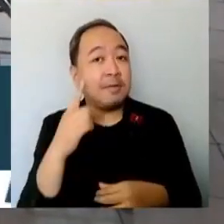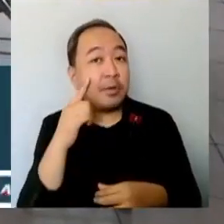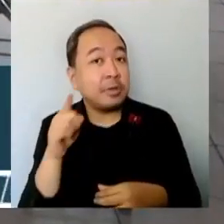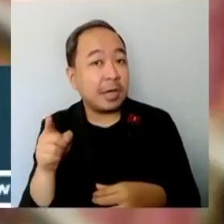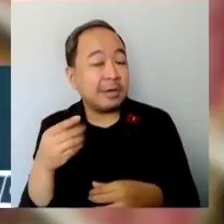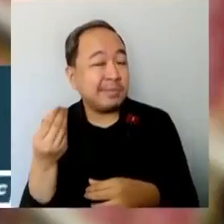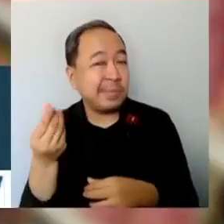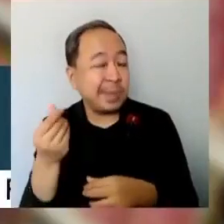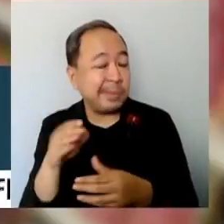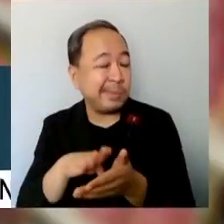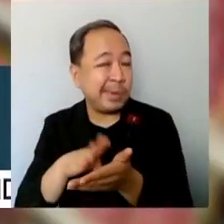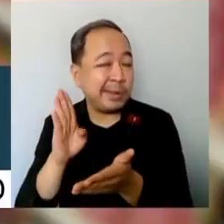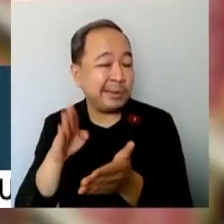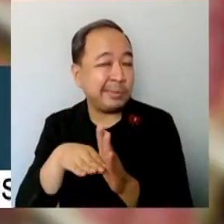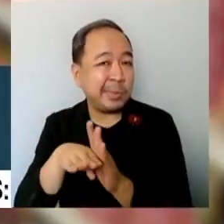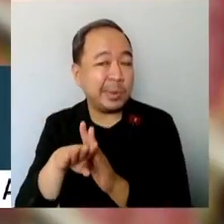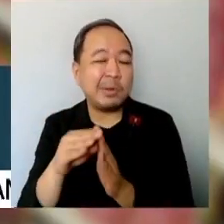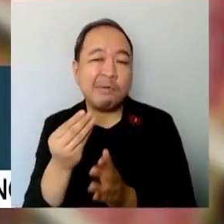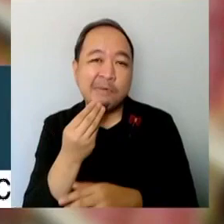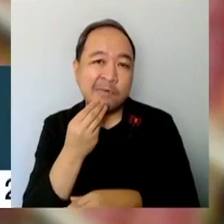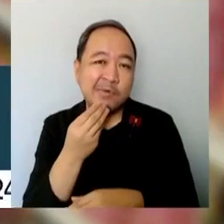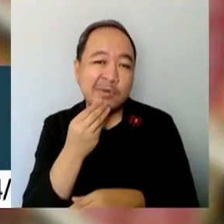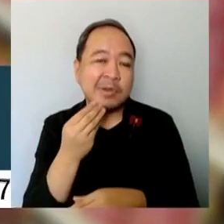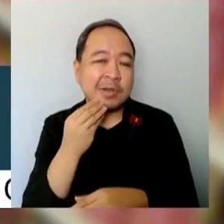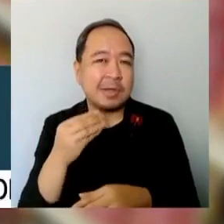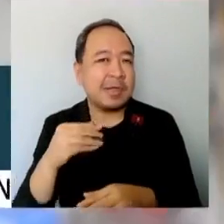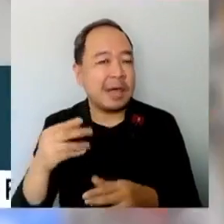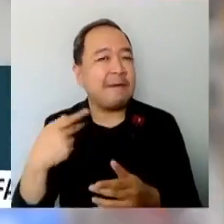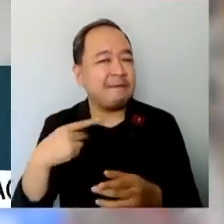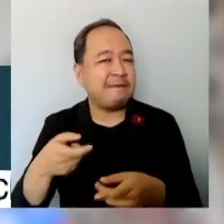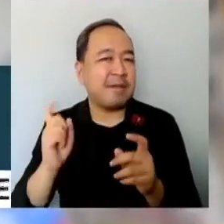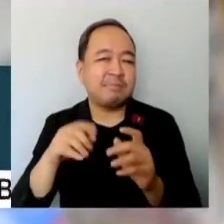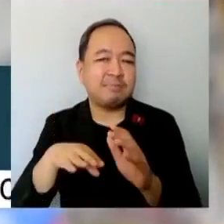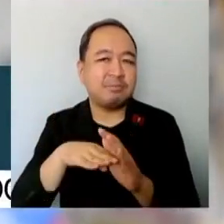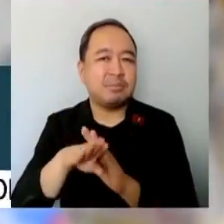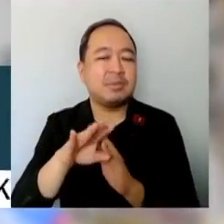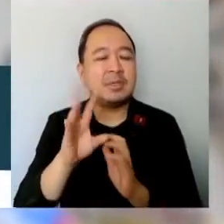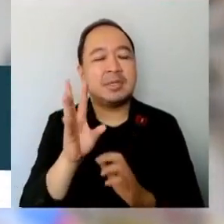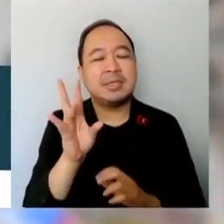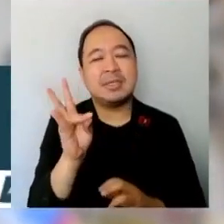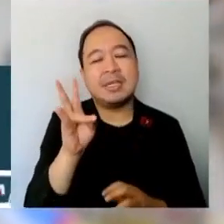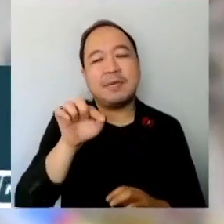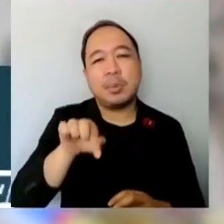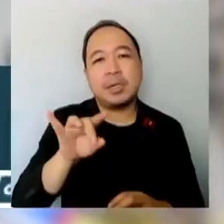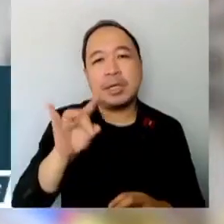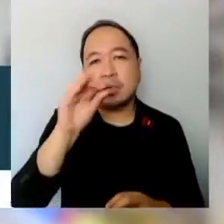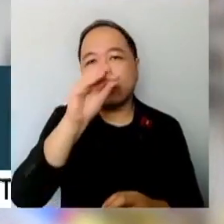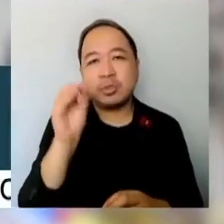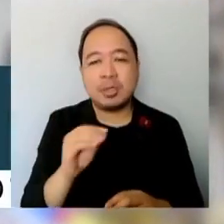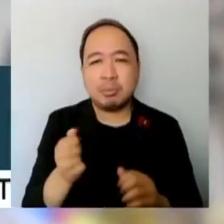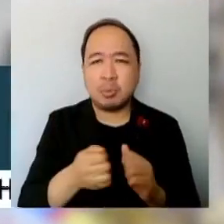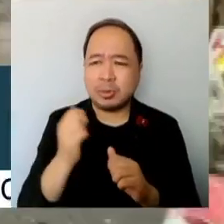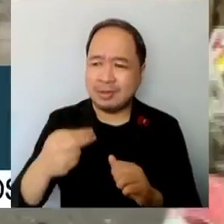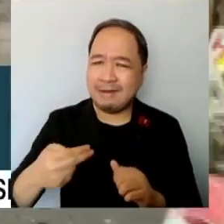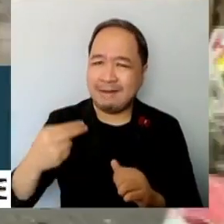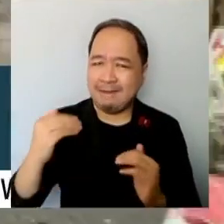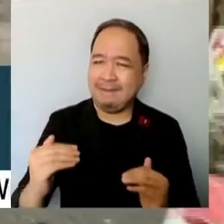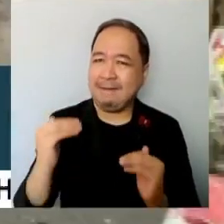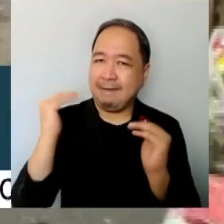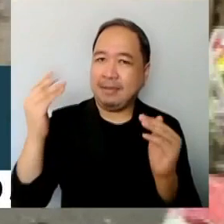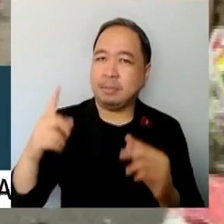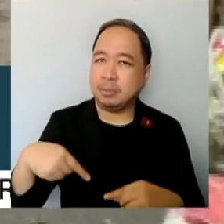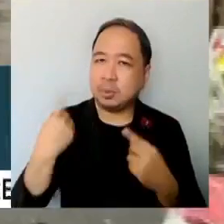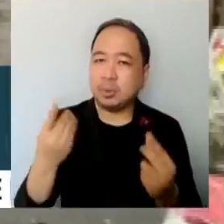volatile food and fuel prices, accelerated to 7.8%, its highest level since December 2000, when it was recorded